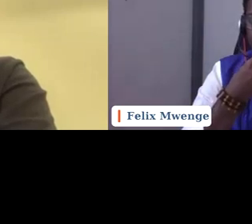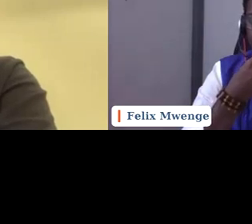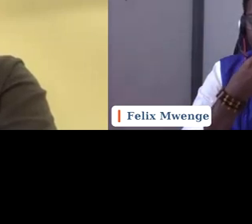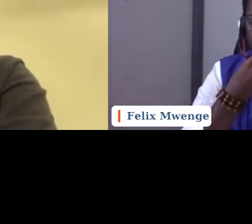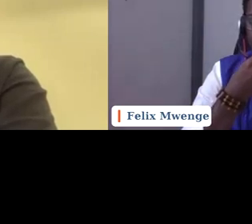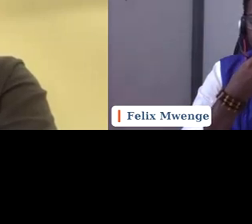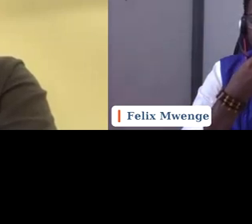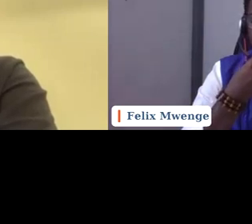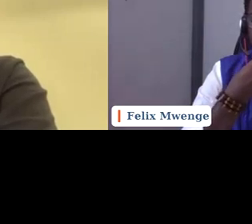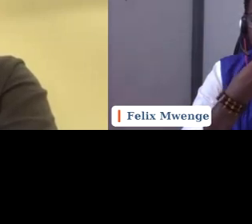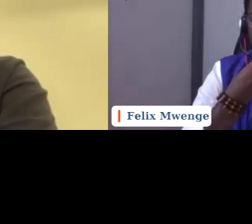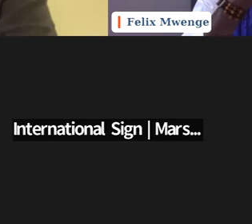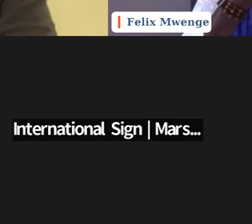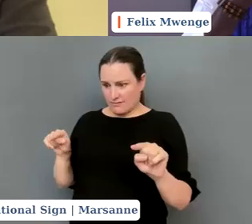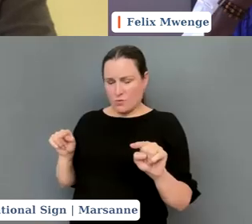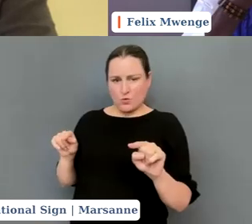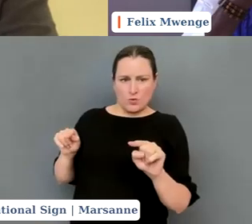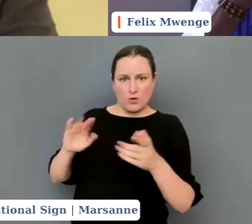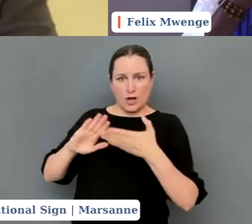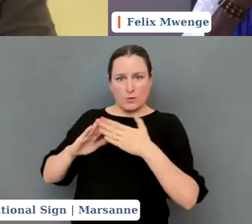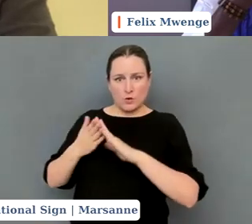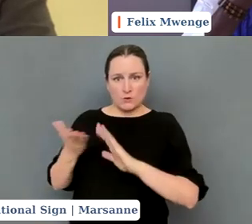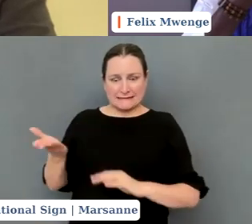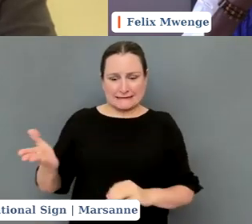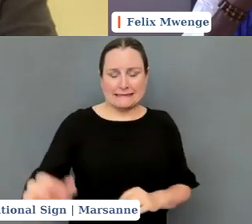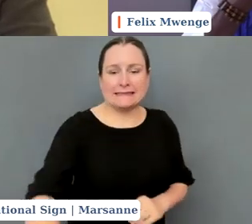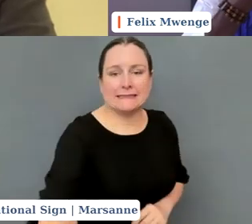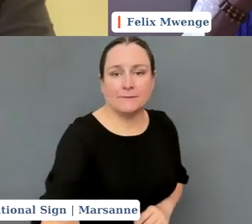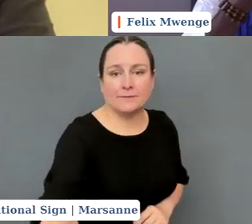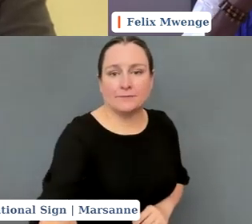clear for the beneficiaries themselves